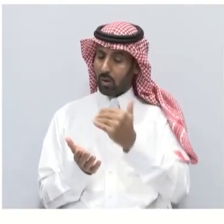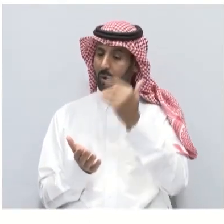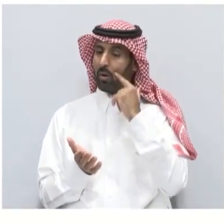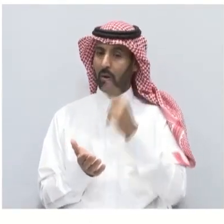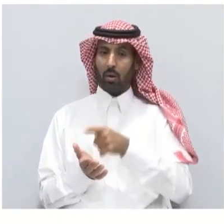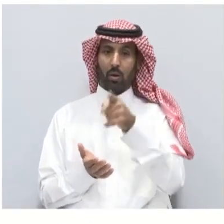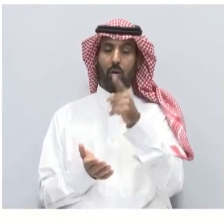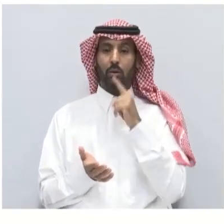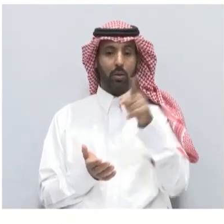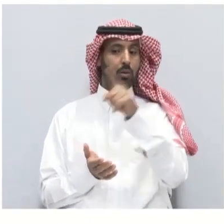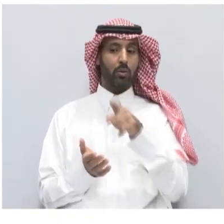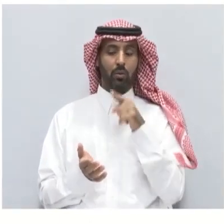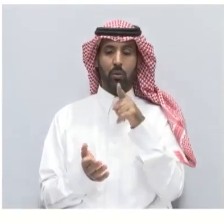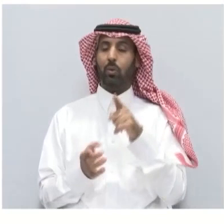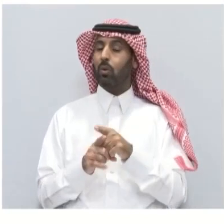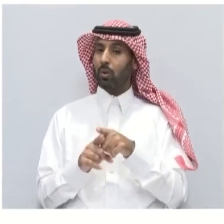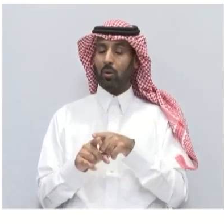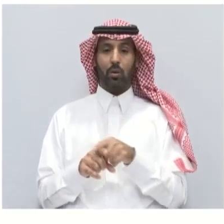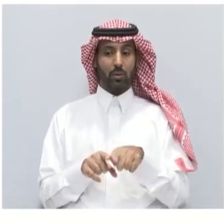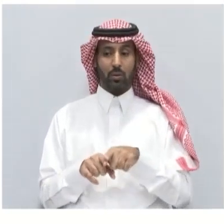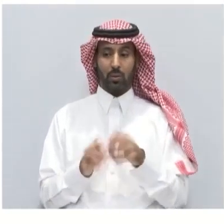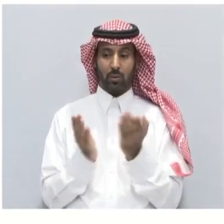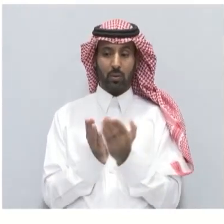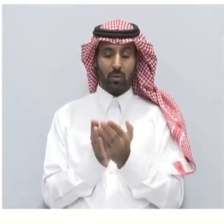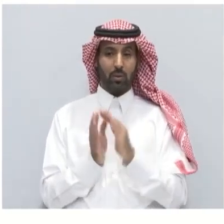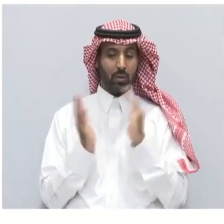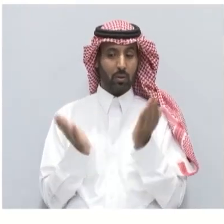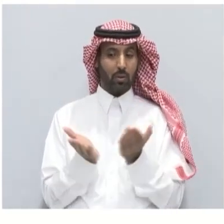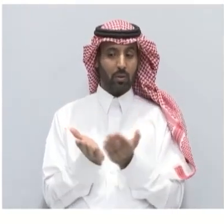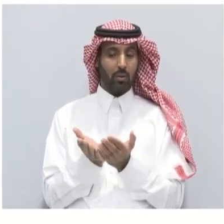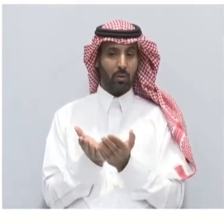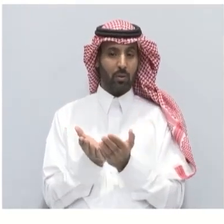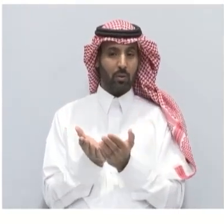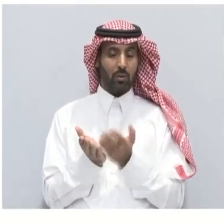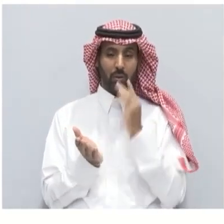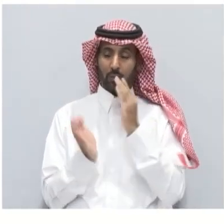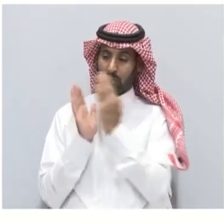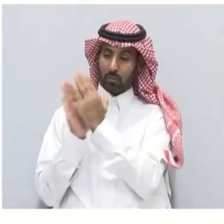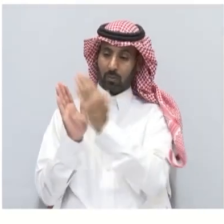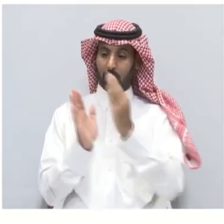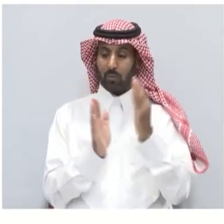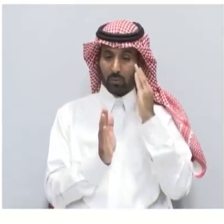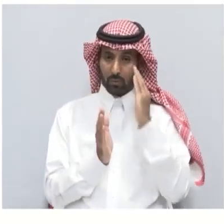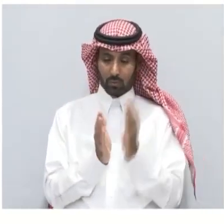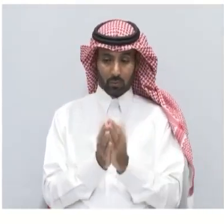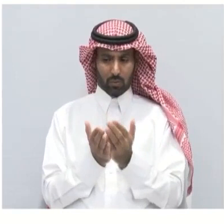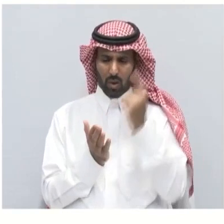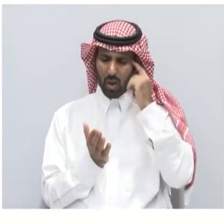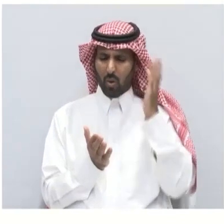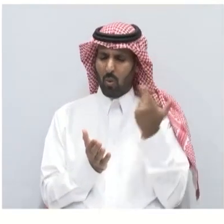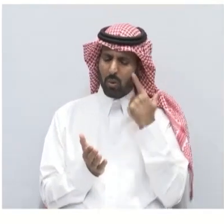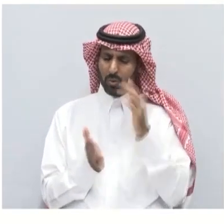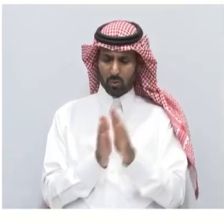ask your classmate. You want to ask your classmate that you are in the library looking for a science book. You have forgotten